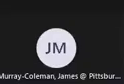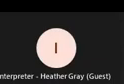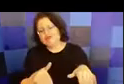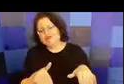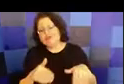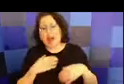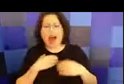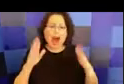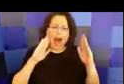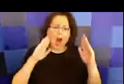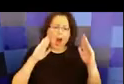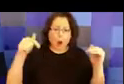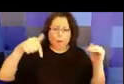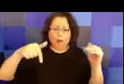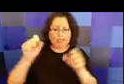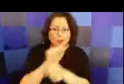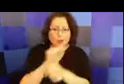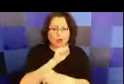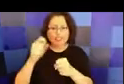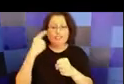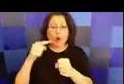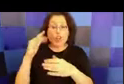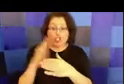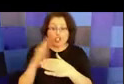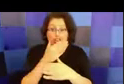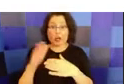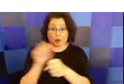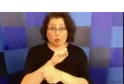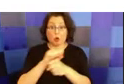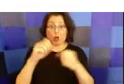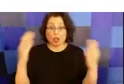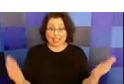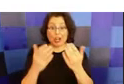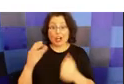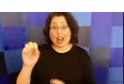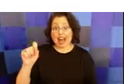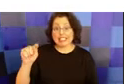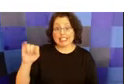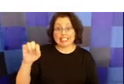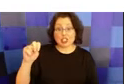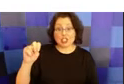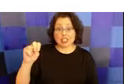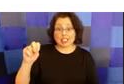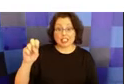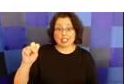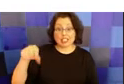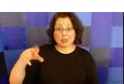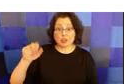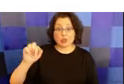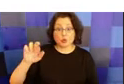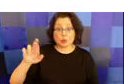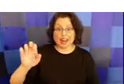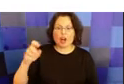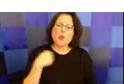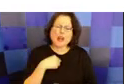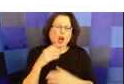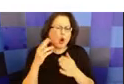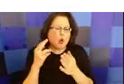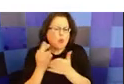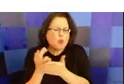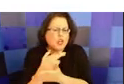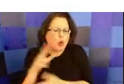us an opportunity to share some of the exciting work ahead of us here at Station Square. Tonight, we're going to be reviewing the 30% design for the